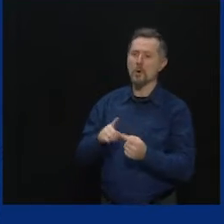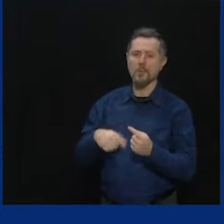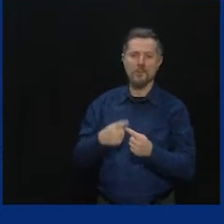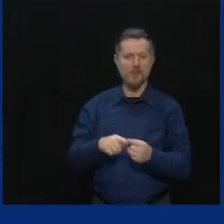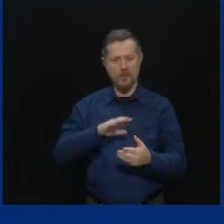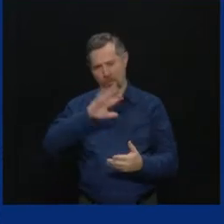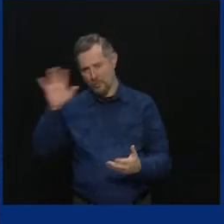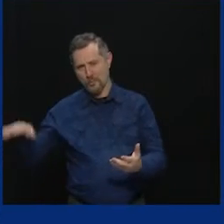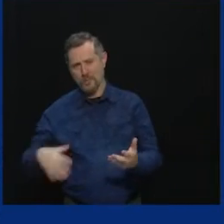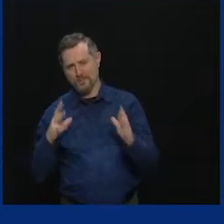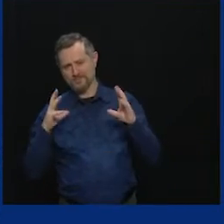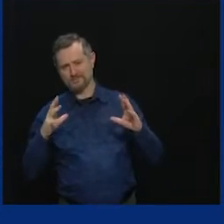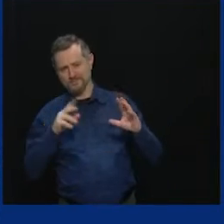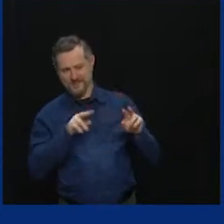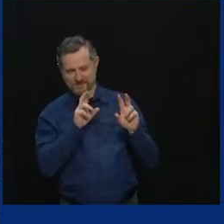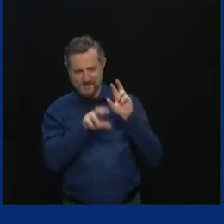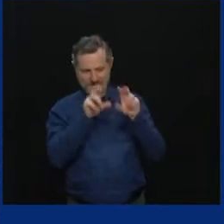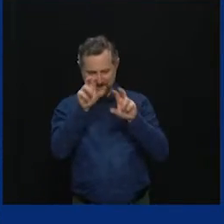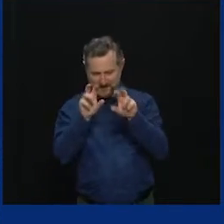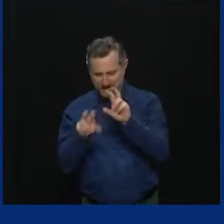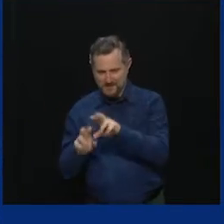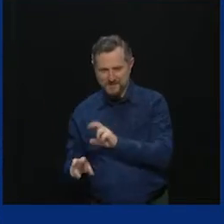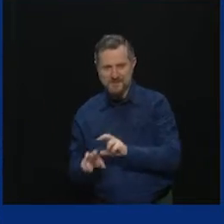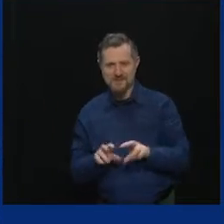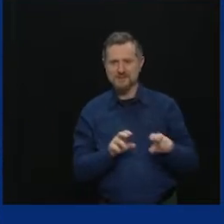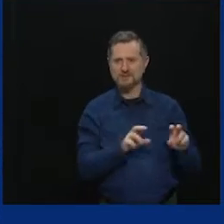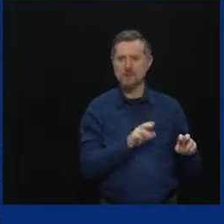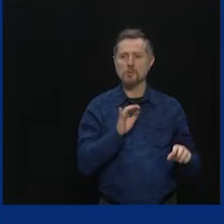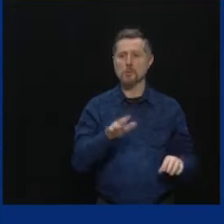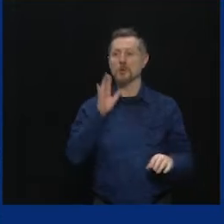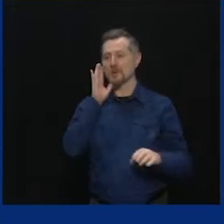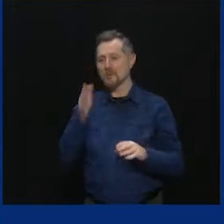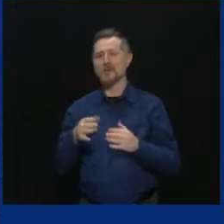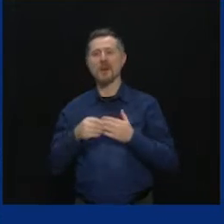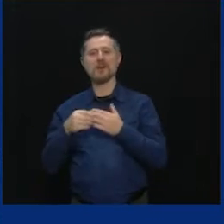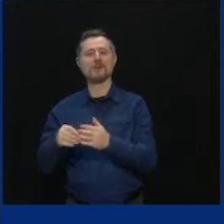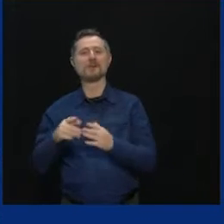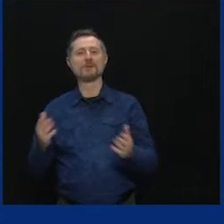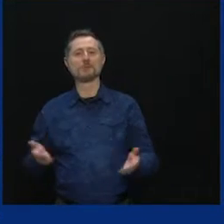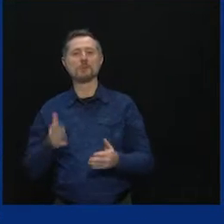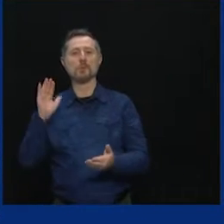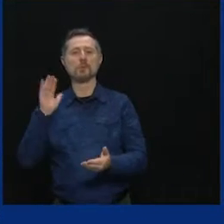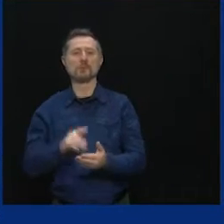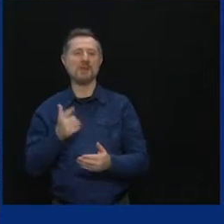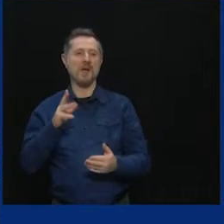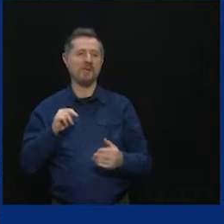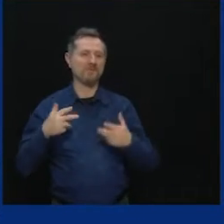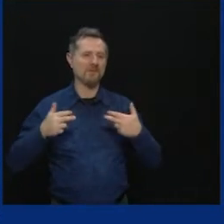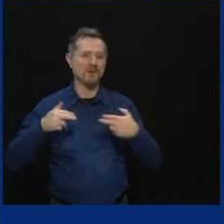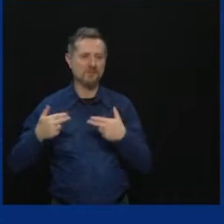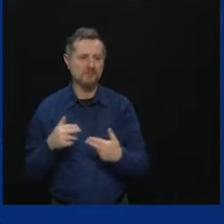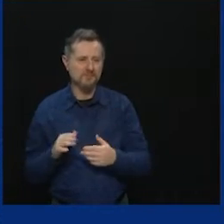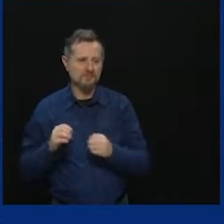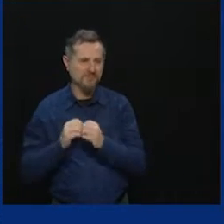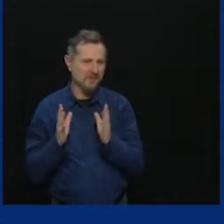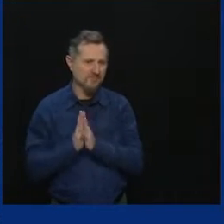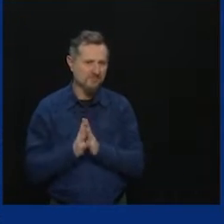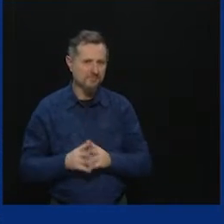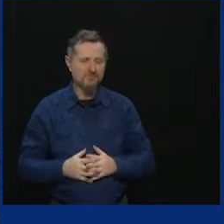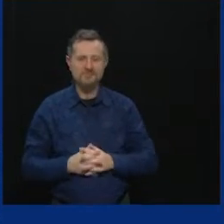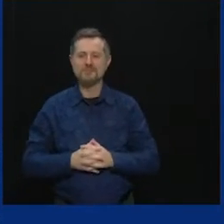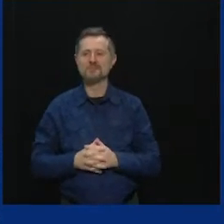these areas that will dramatically reduce incidents of gun violence. And let me also say this, it is not just